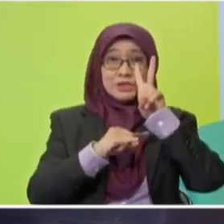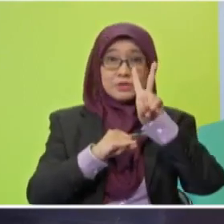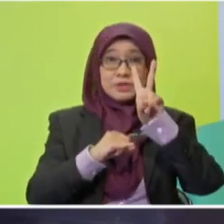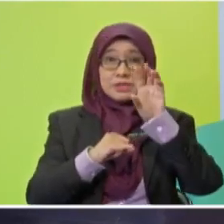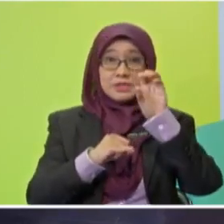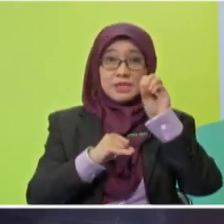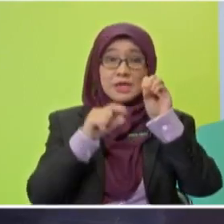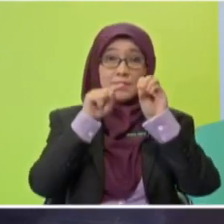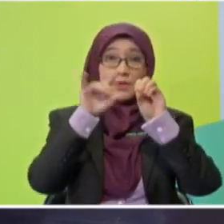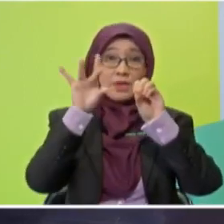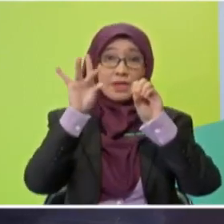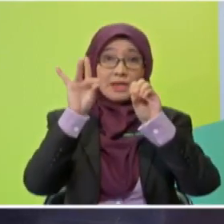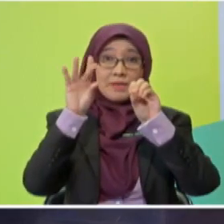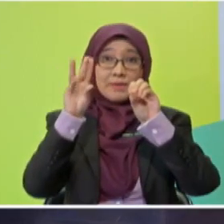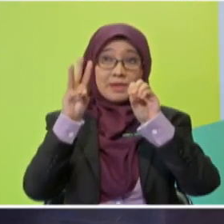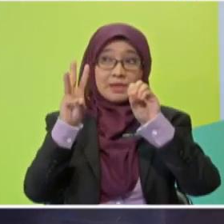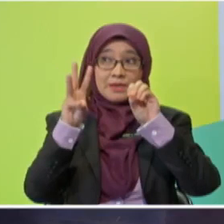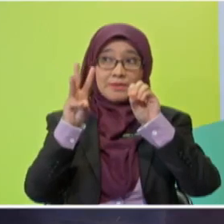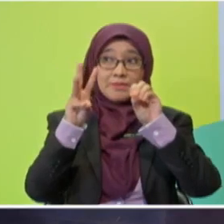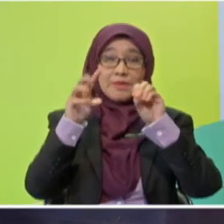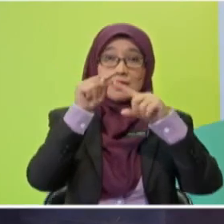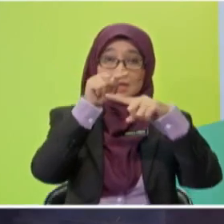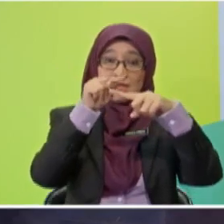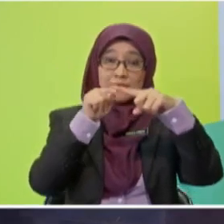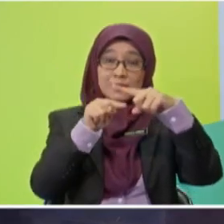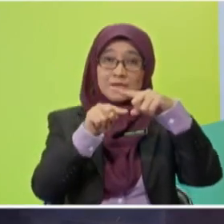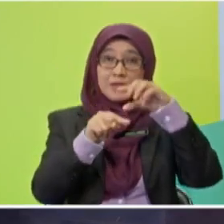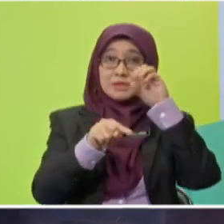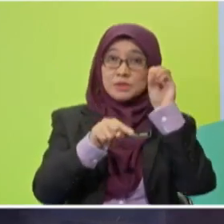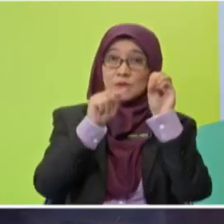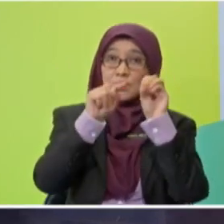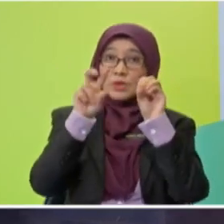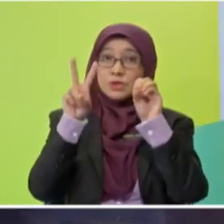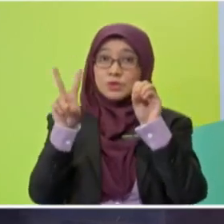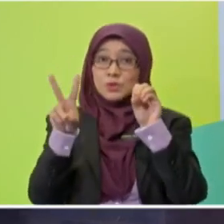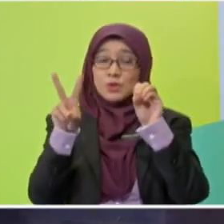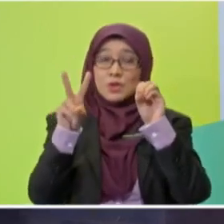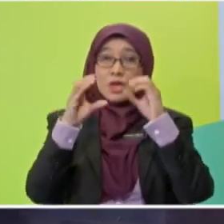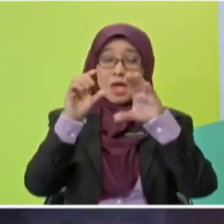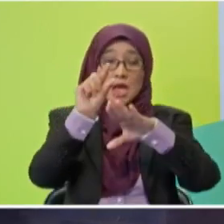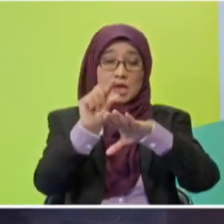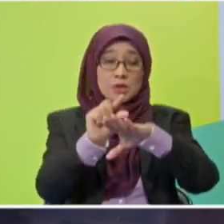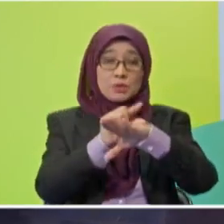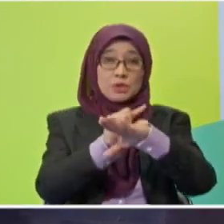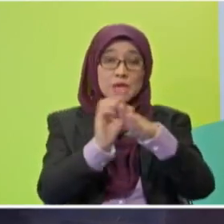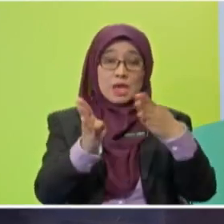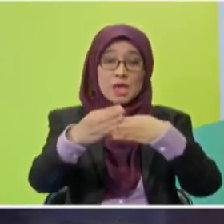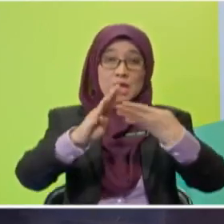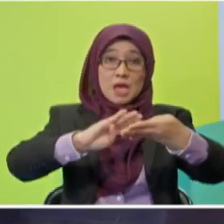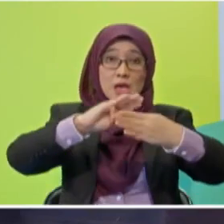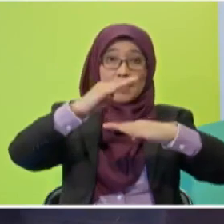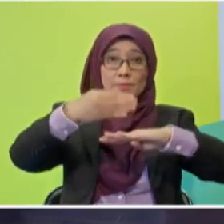And also we learn the new method in division. That is right. So we have a box method that we're doing now, and the question is